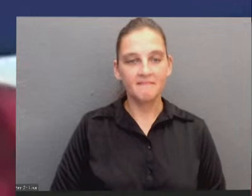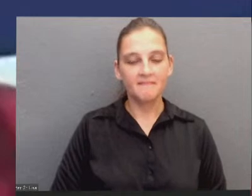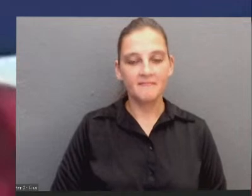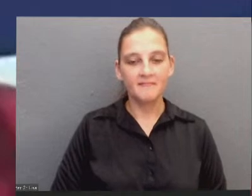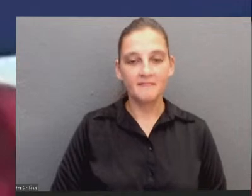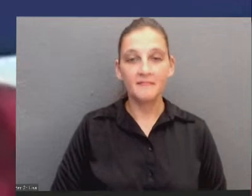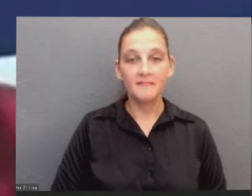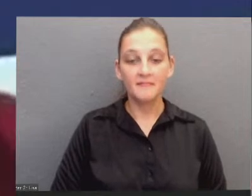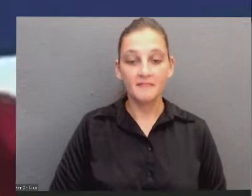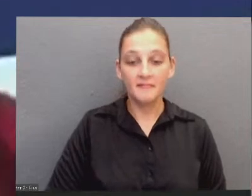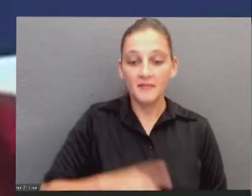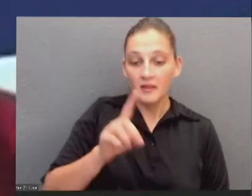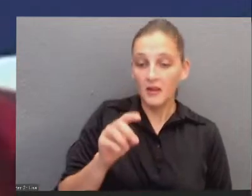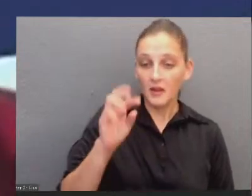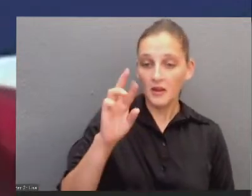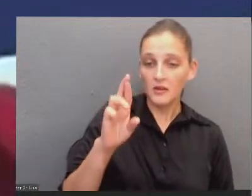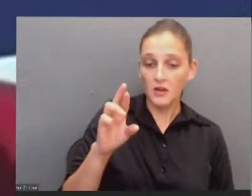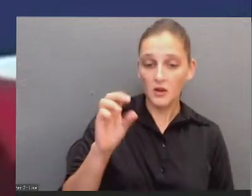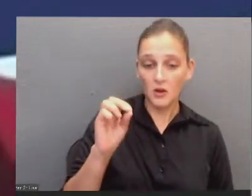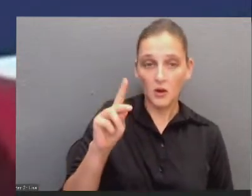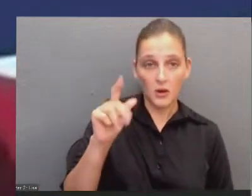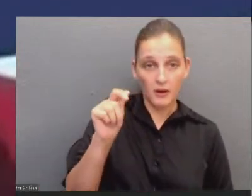Is Dr. Okafor with us?